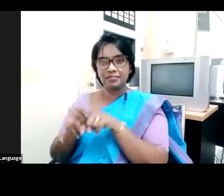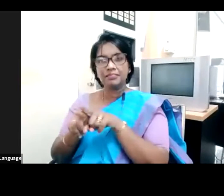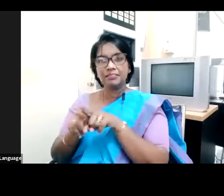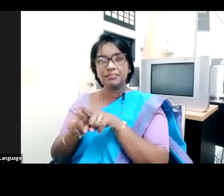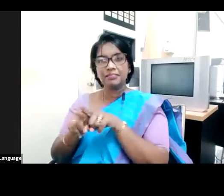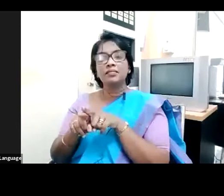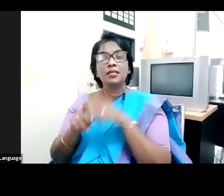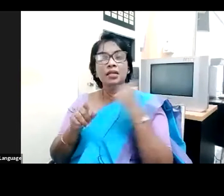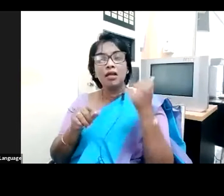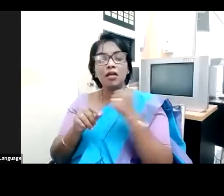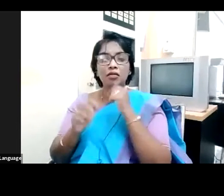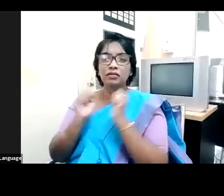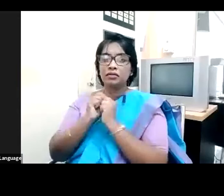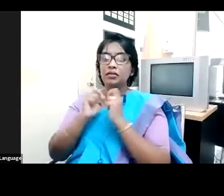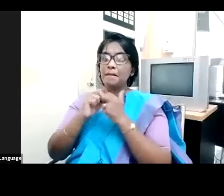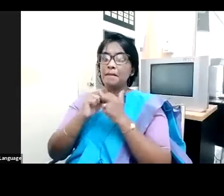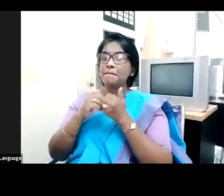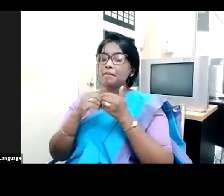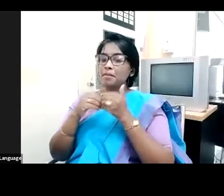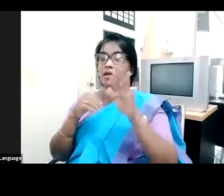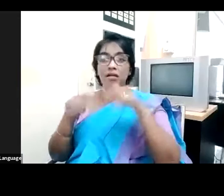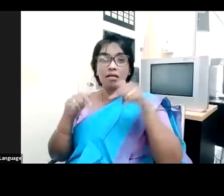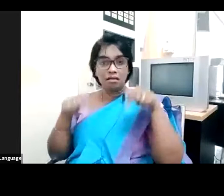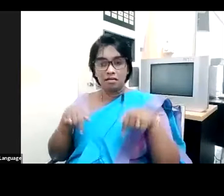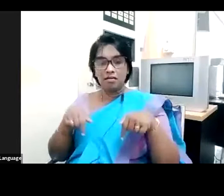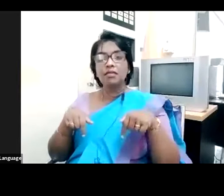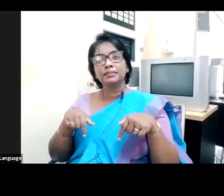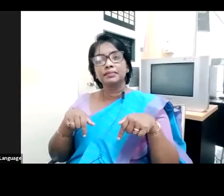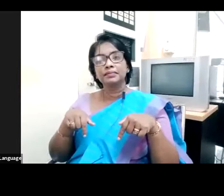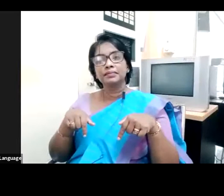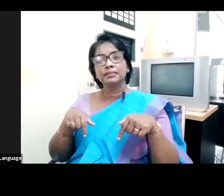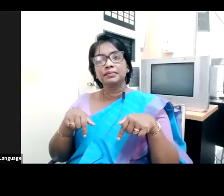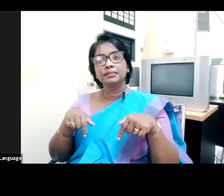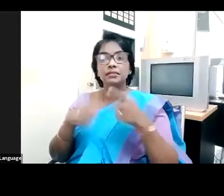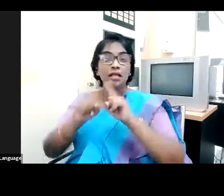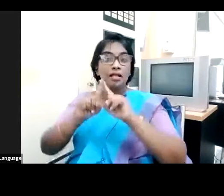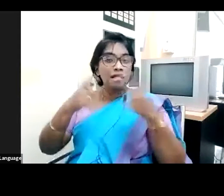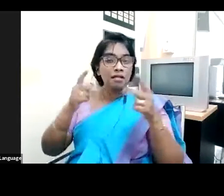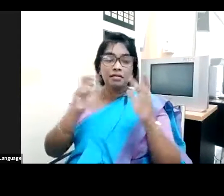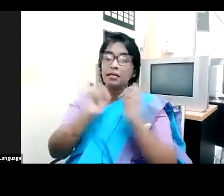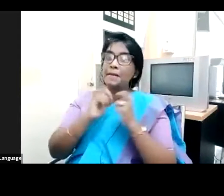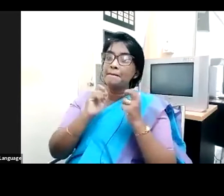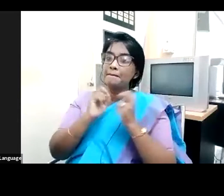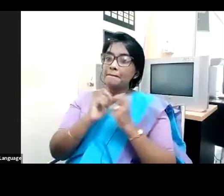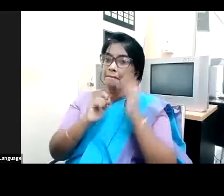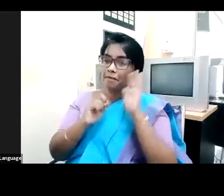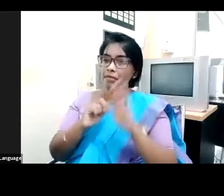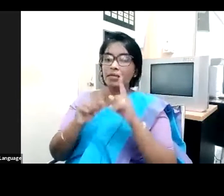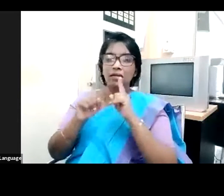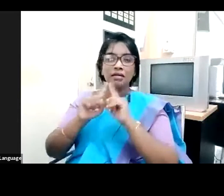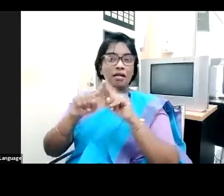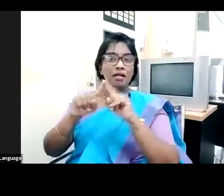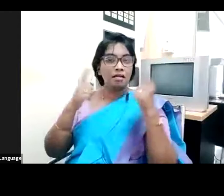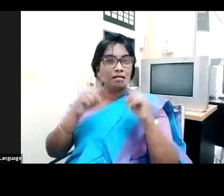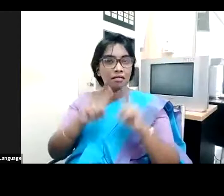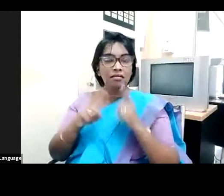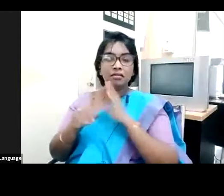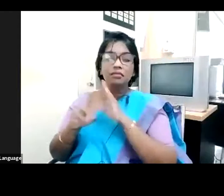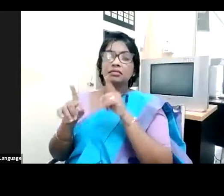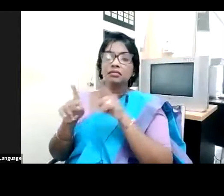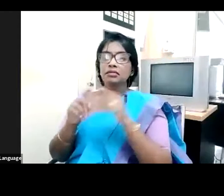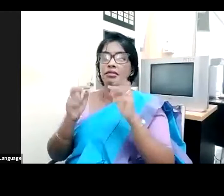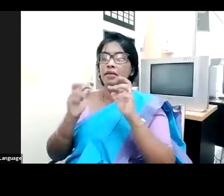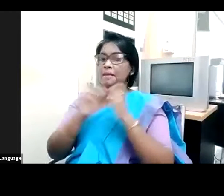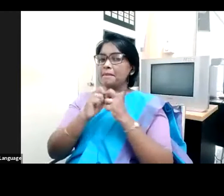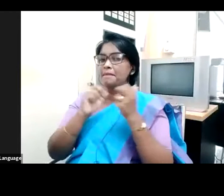Now today with 4IR and other revolutions that are taking place, certainly there will be new